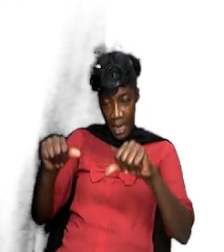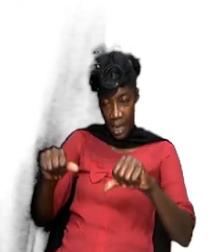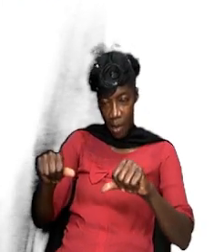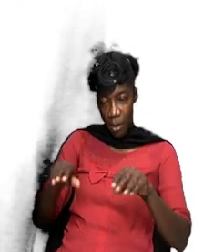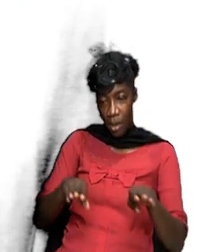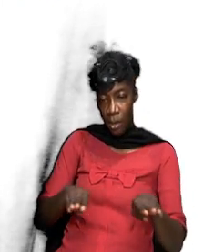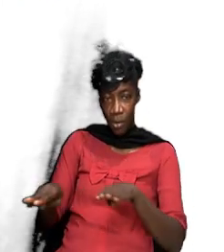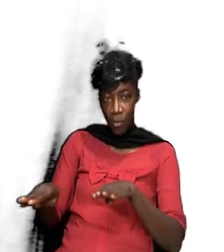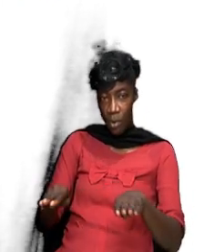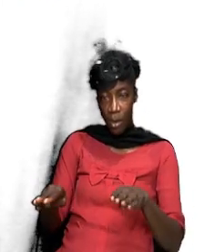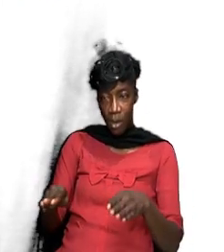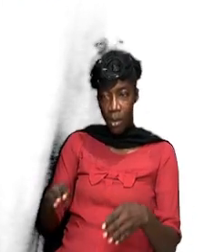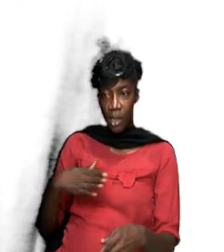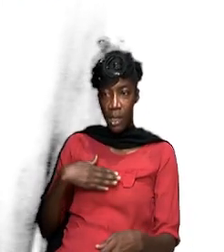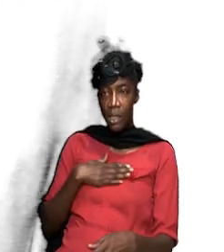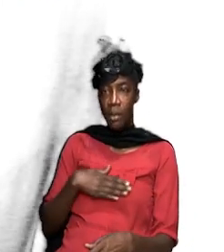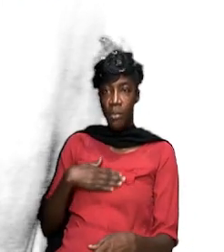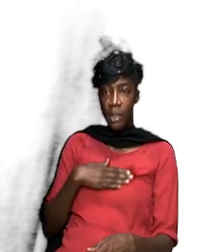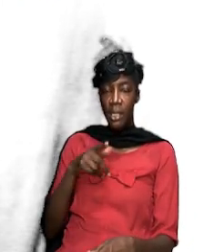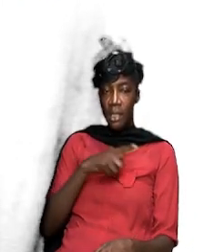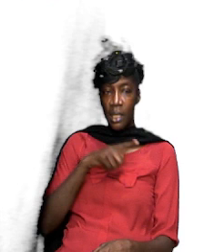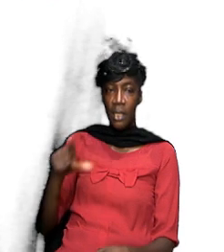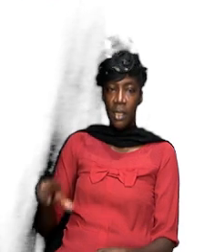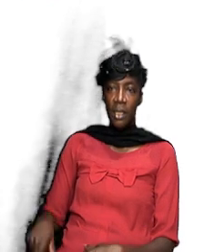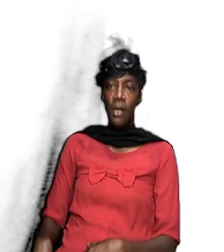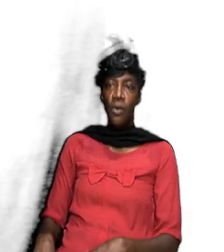is pleasing to the Lord.